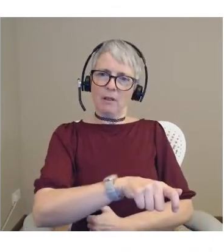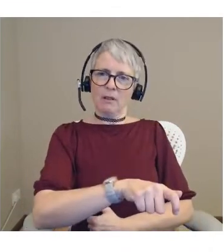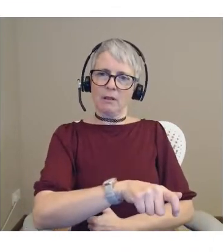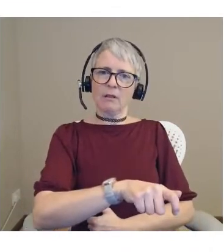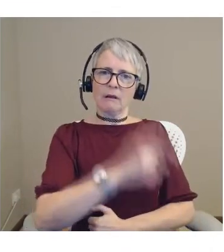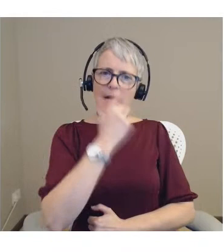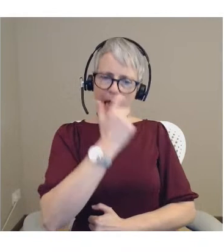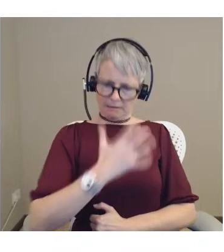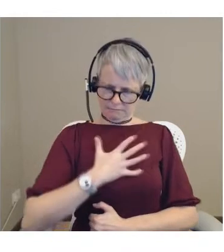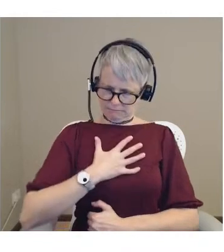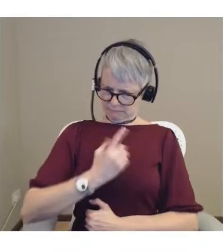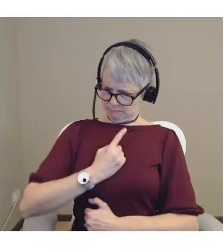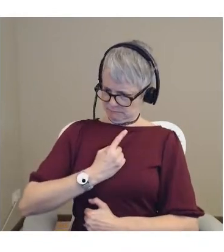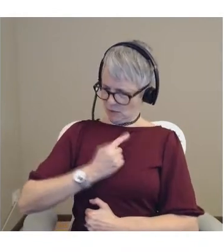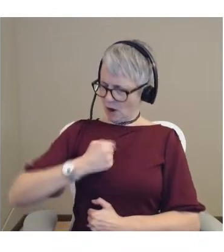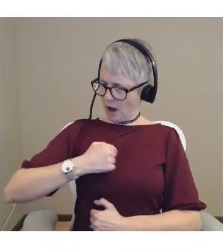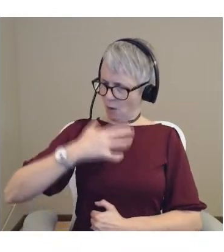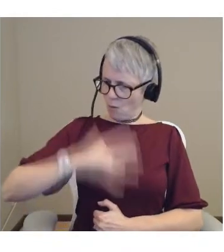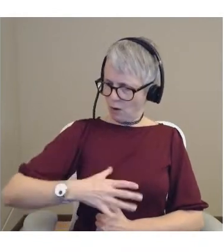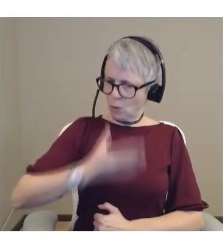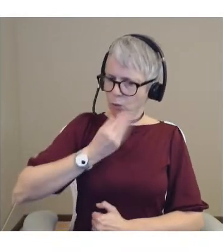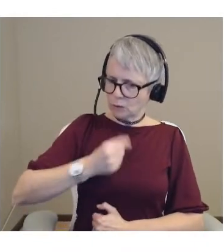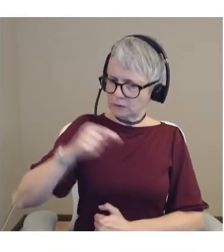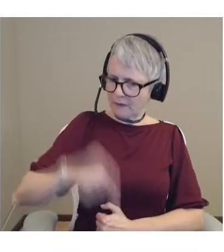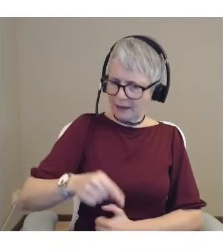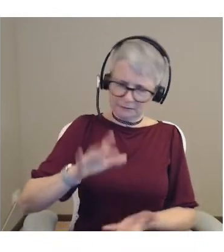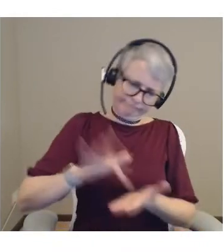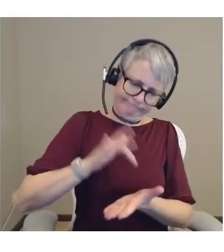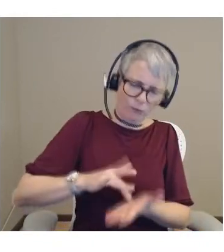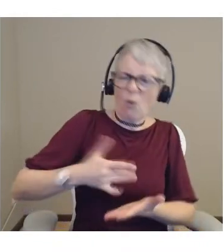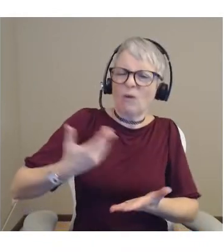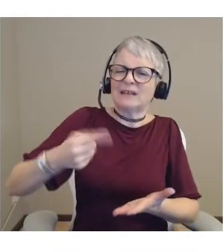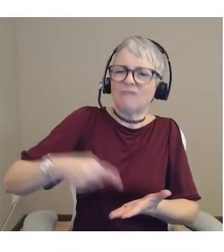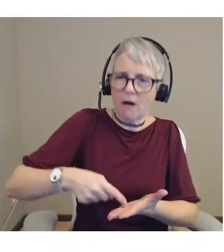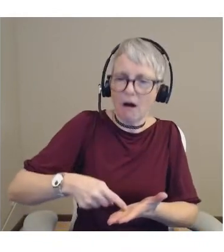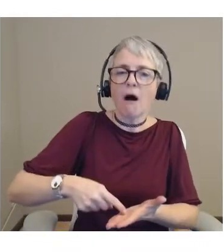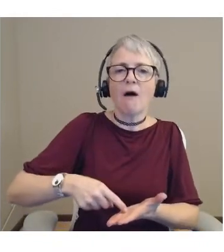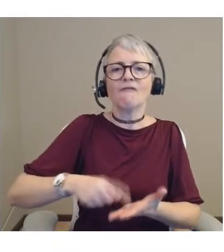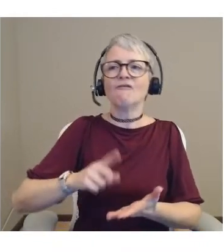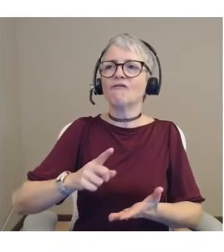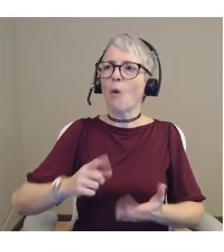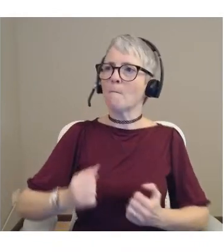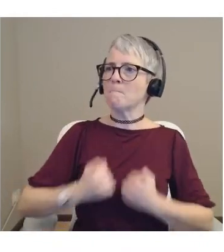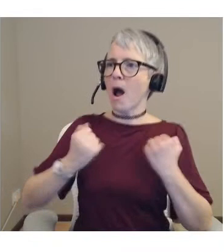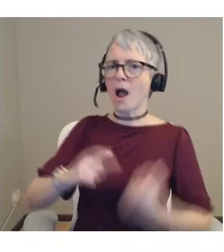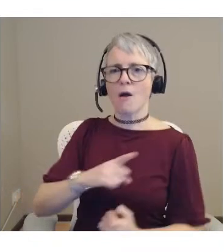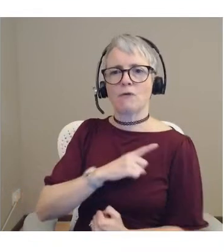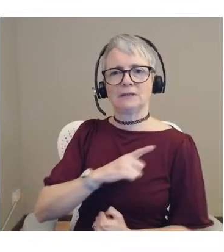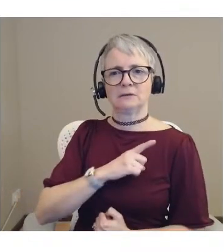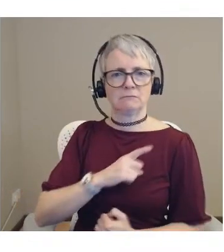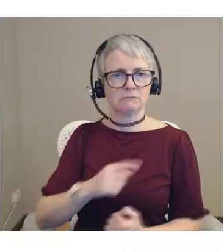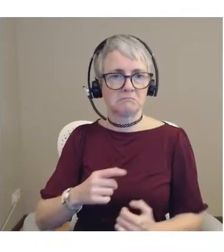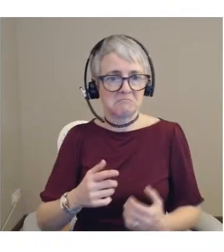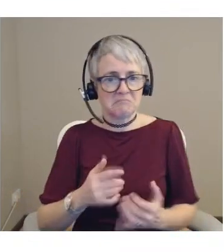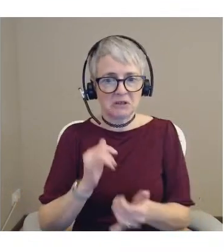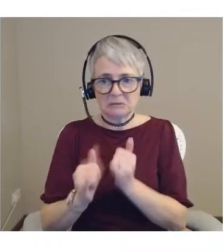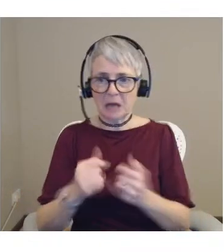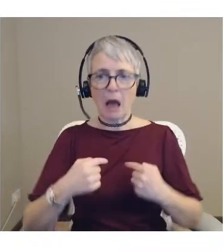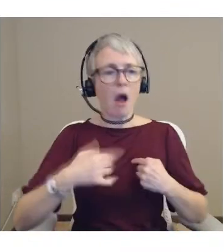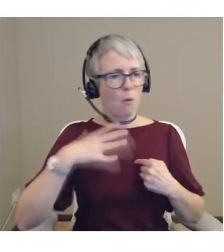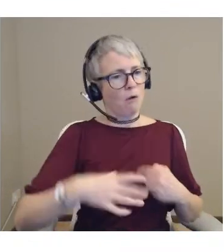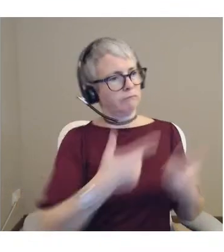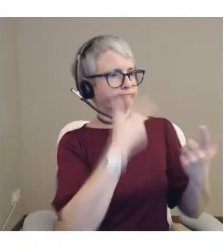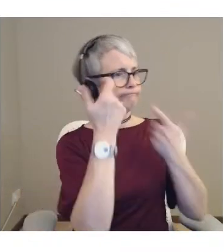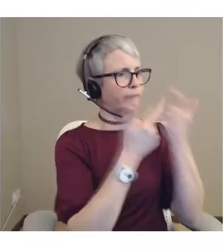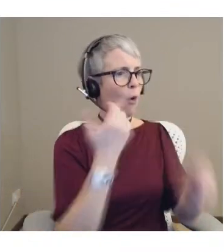to look for work or entertainment or socialization. So much of existing programs